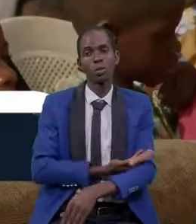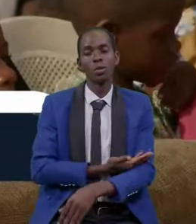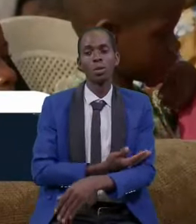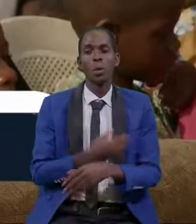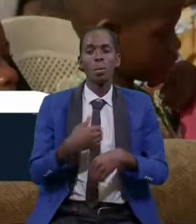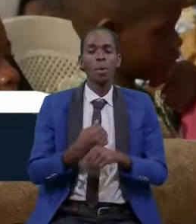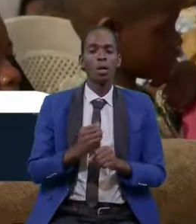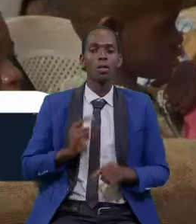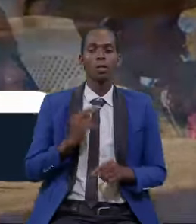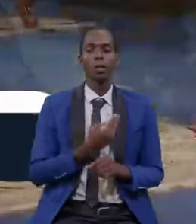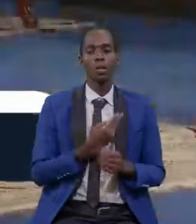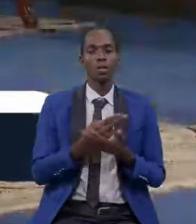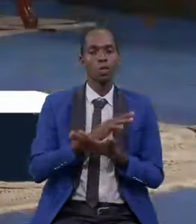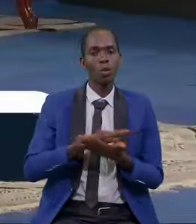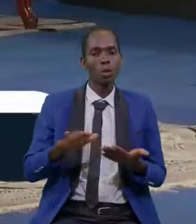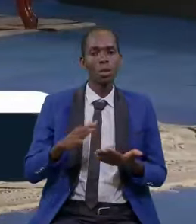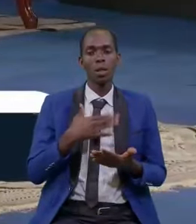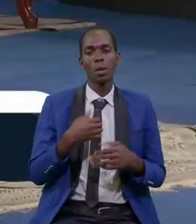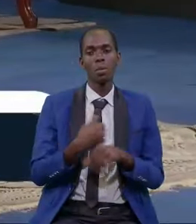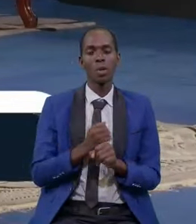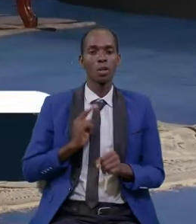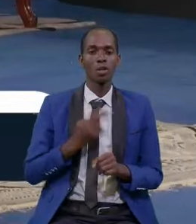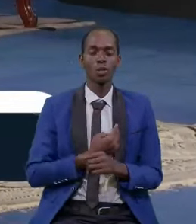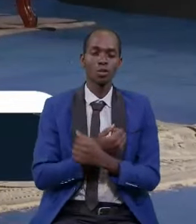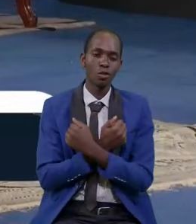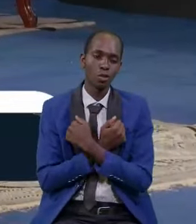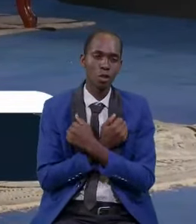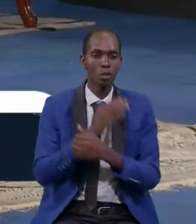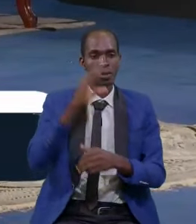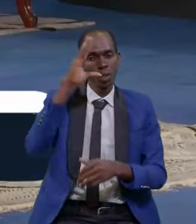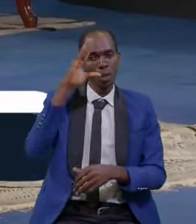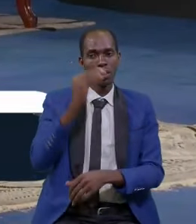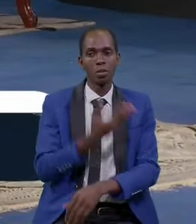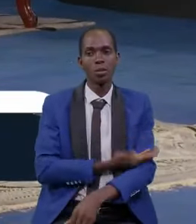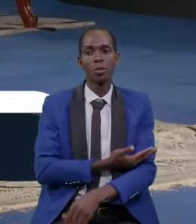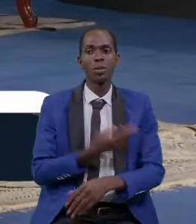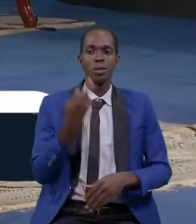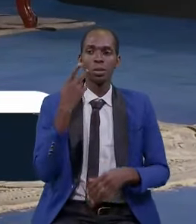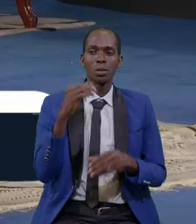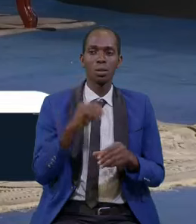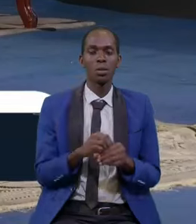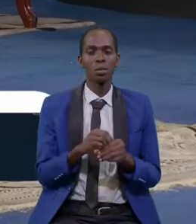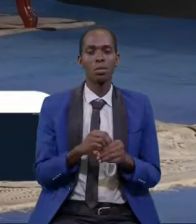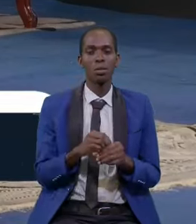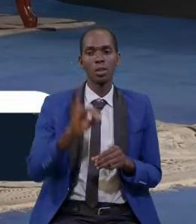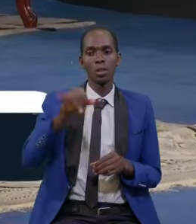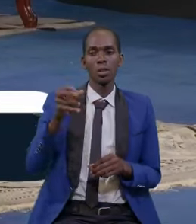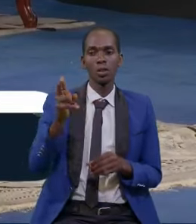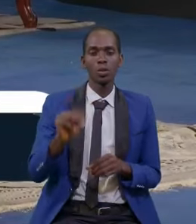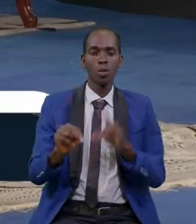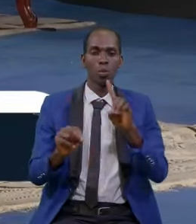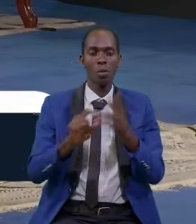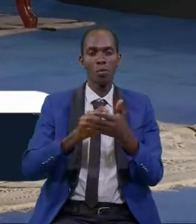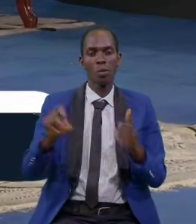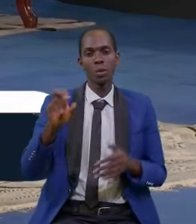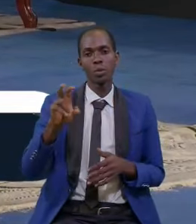and making us beloved sons. In John chapter 1, reading from verse 12, we're